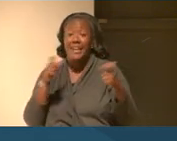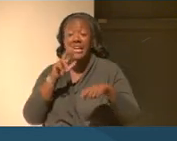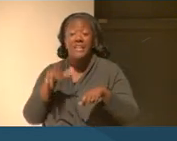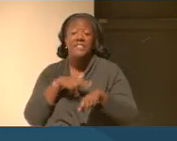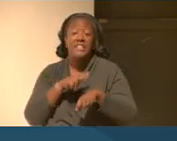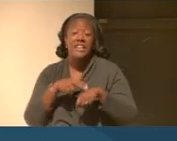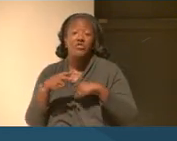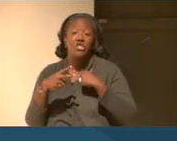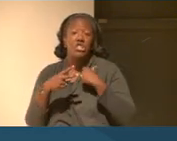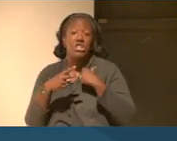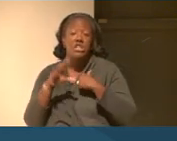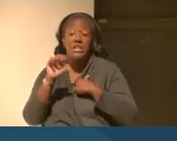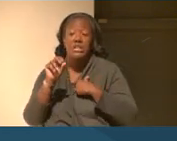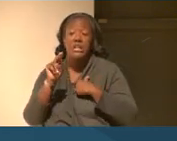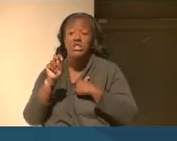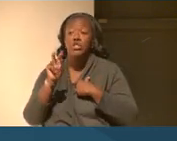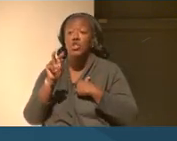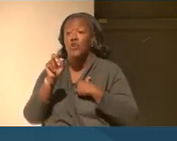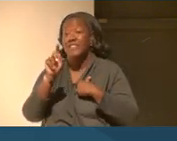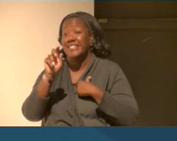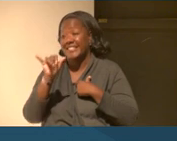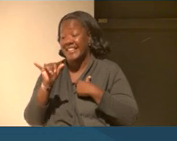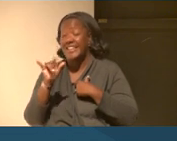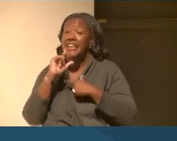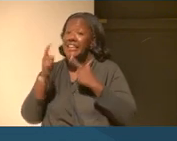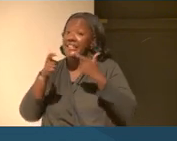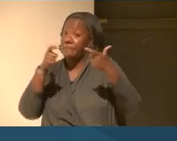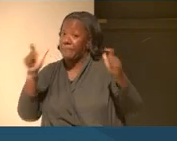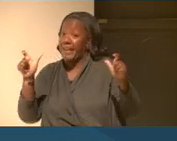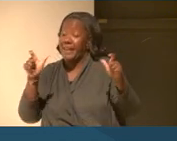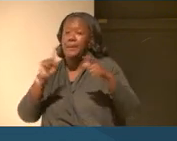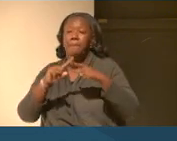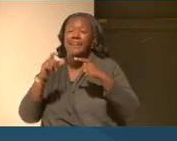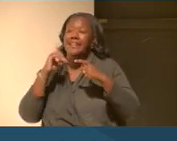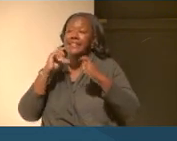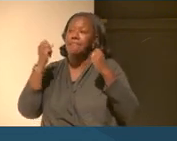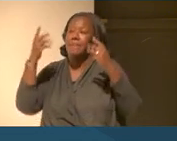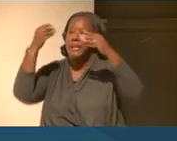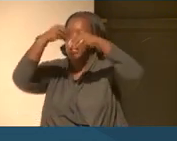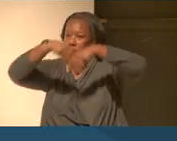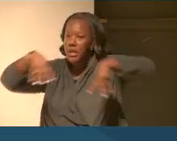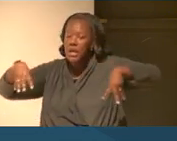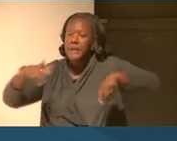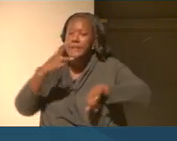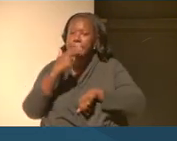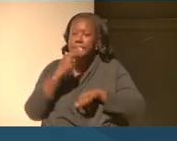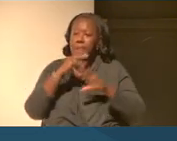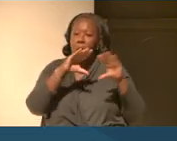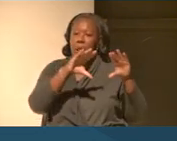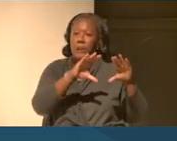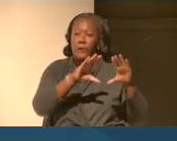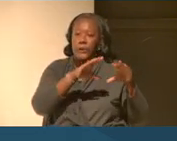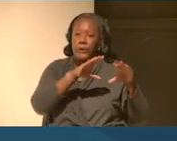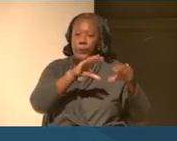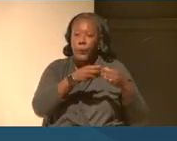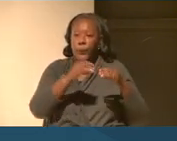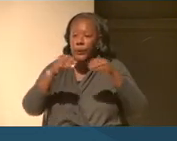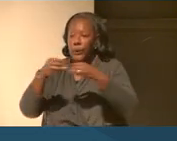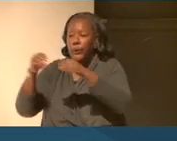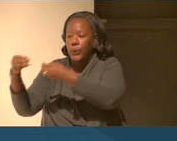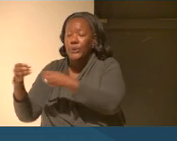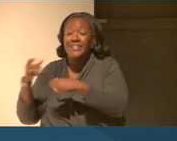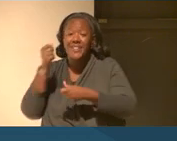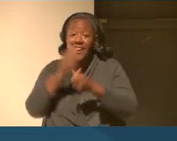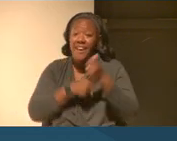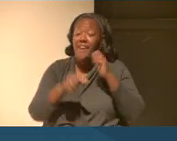the thing about the Nature Conservancy is it's really big, but it's a collection of much smaller things. So it's a lot more, it can be quite approachable. Every state in the